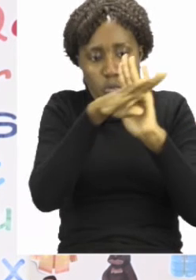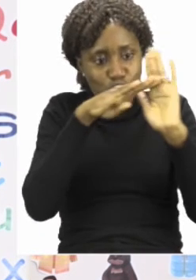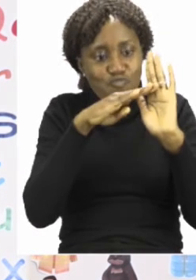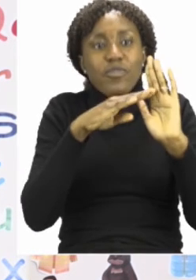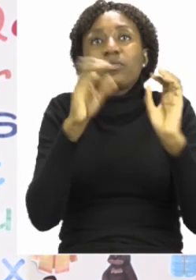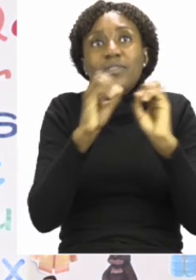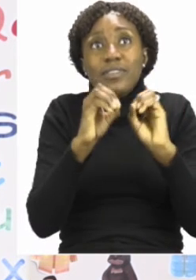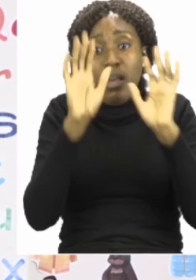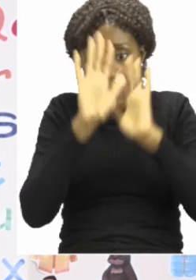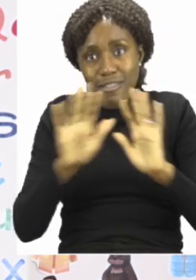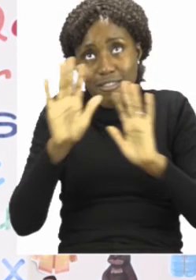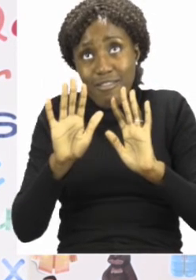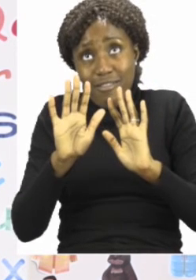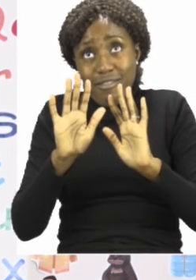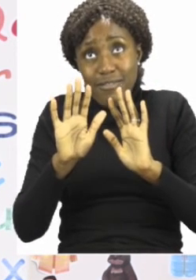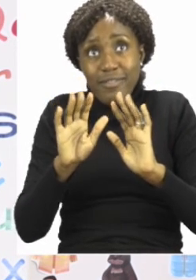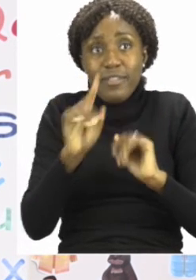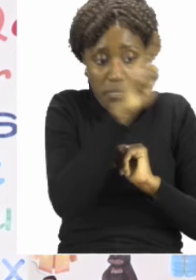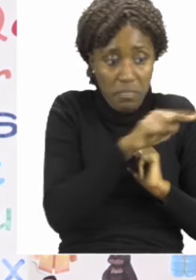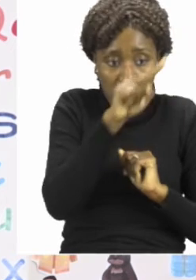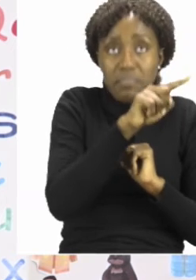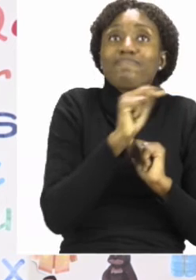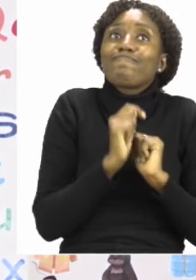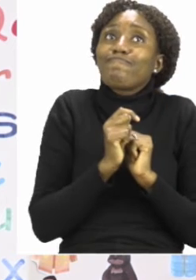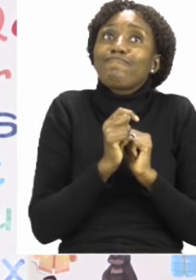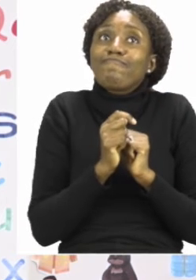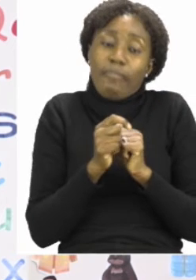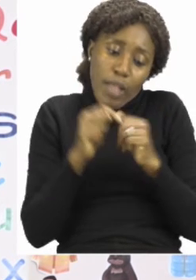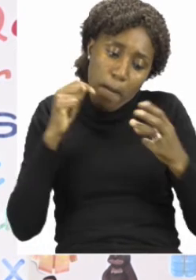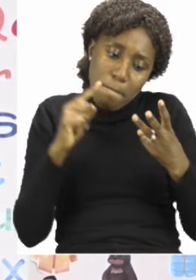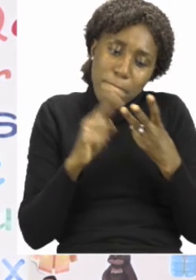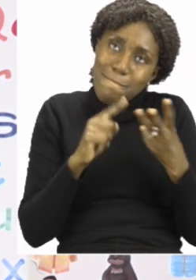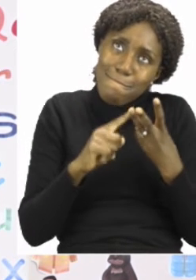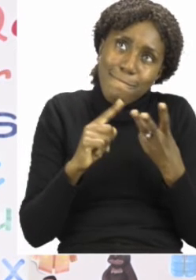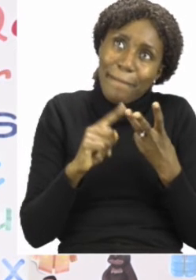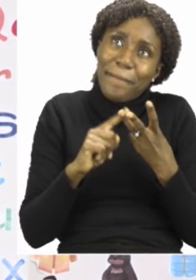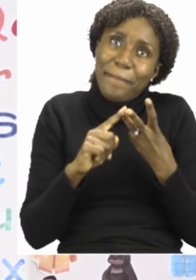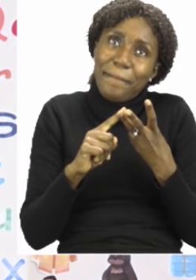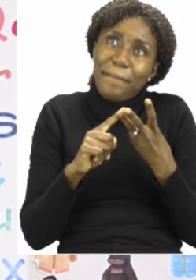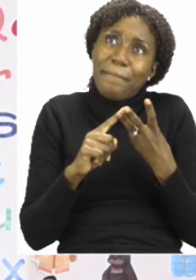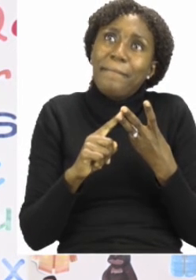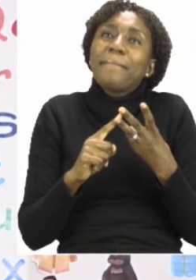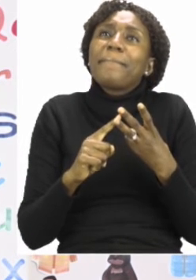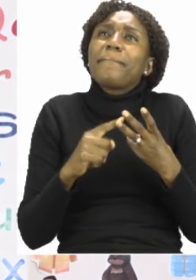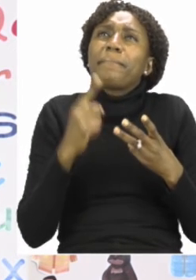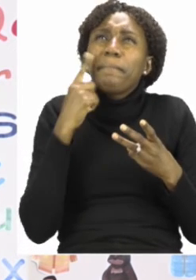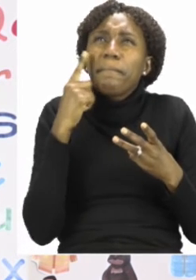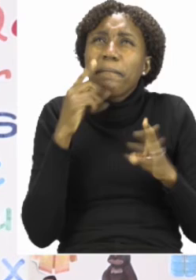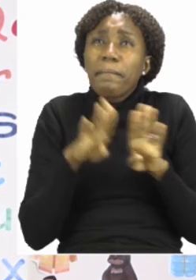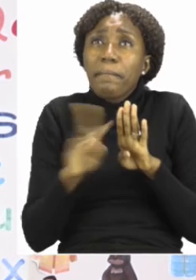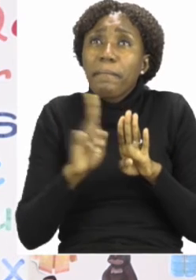then color the empty ones. Then, when you're done with that, on page 8, you are going to color